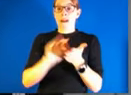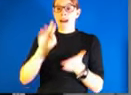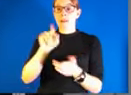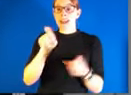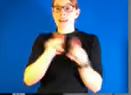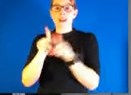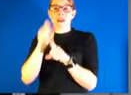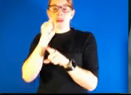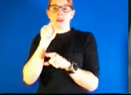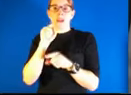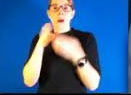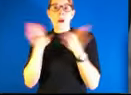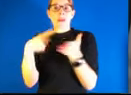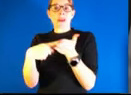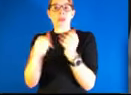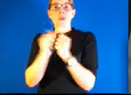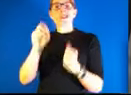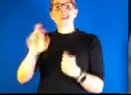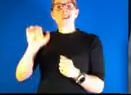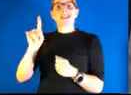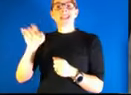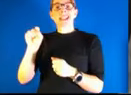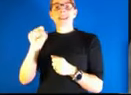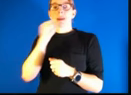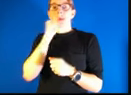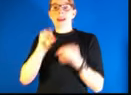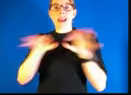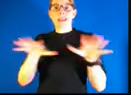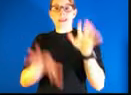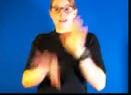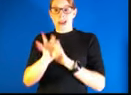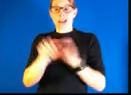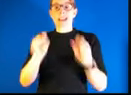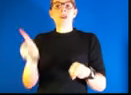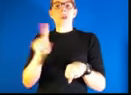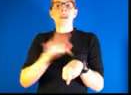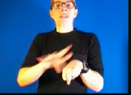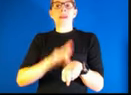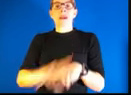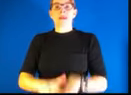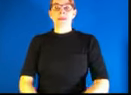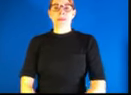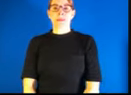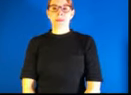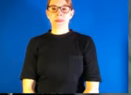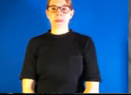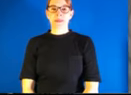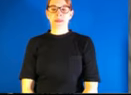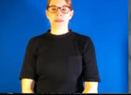Dr. Stites podcasts. Now everywhere podcasts are available.